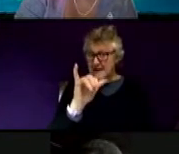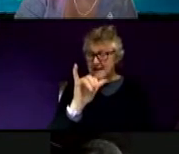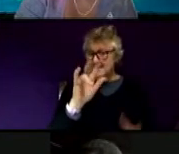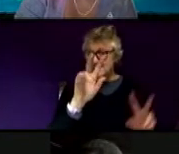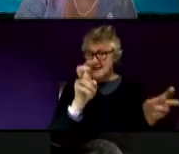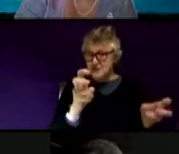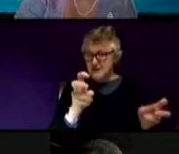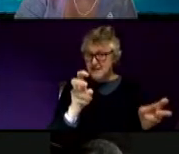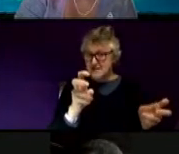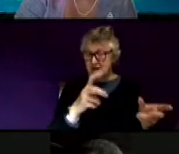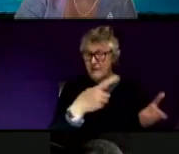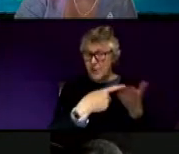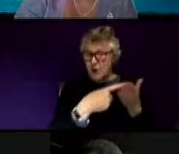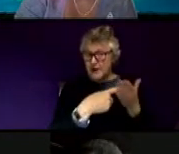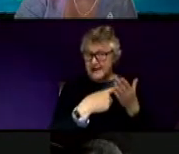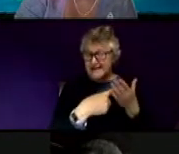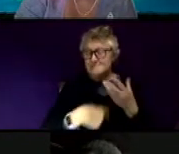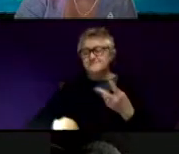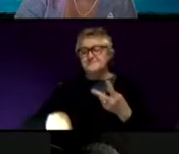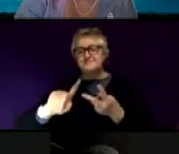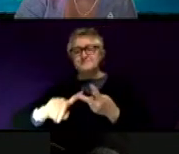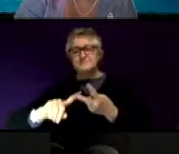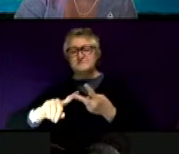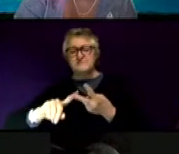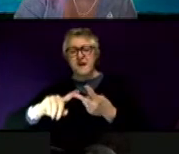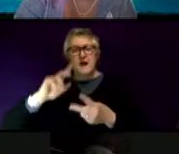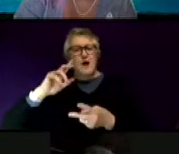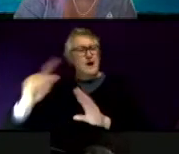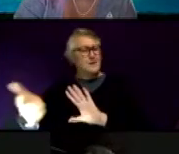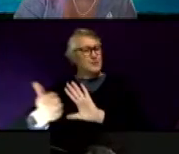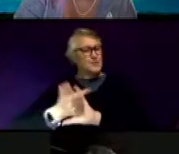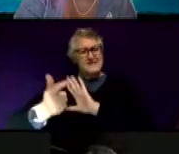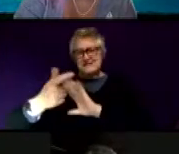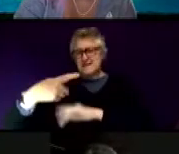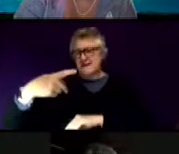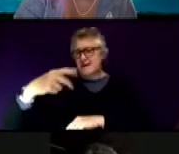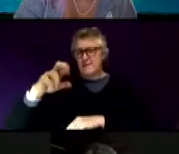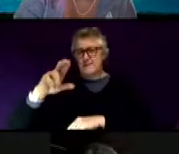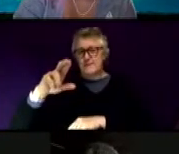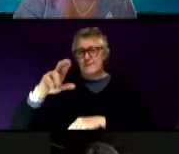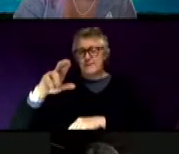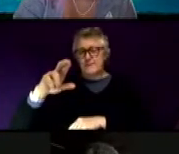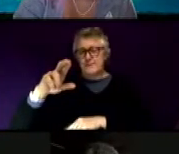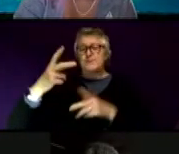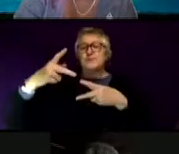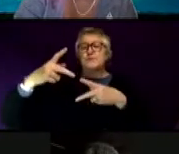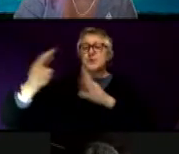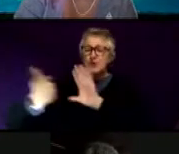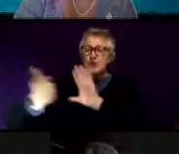and then there are something called prohibited subjects that don't come into play right now. But